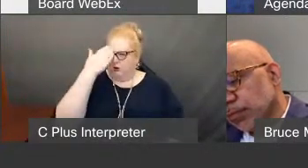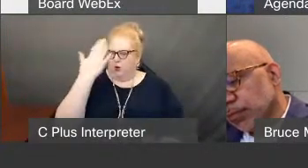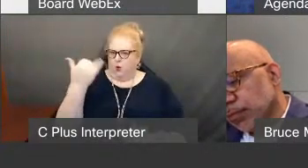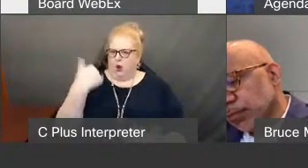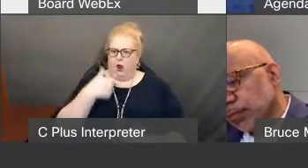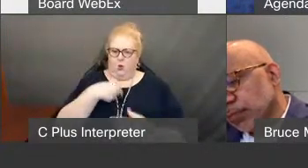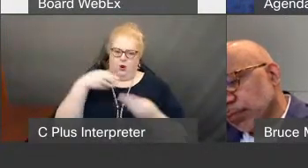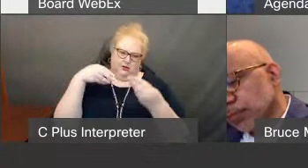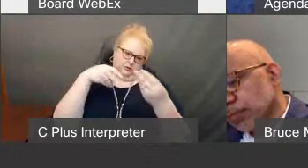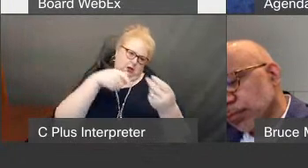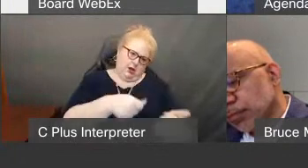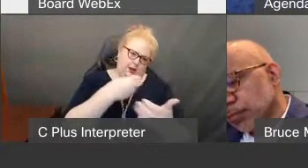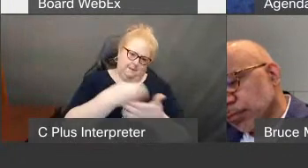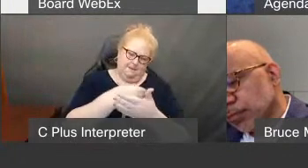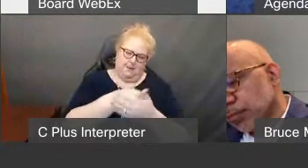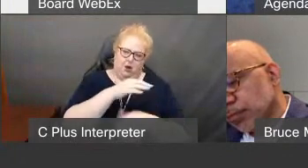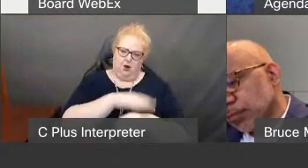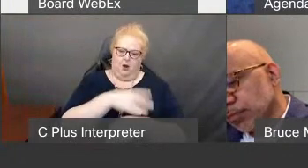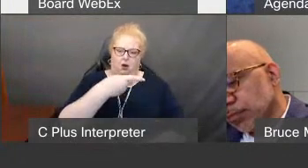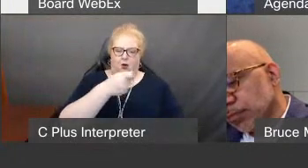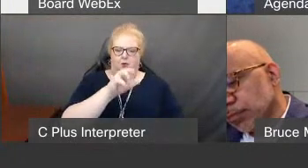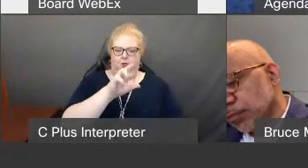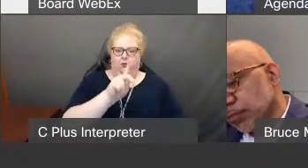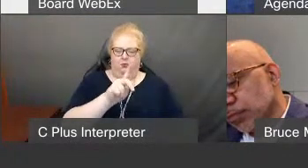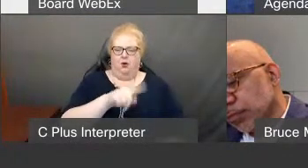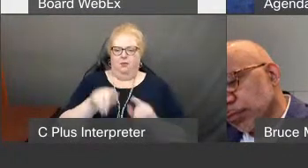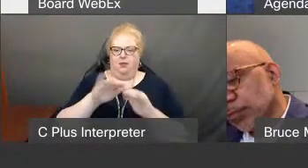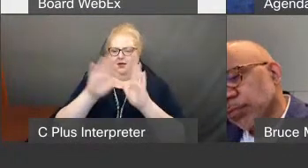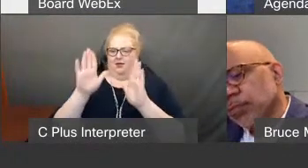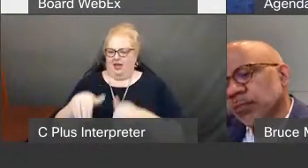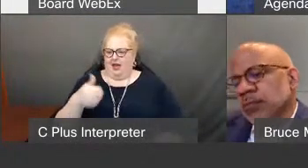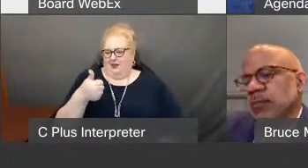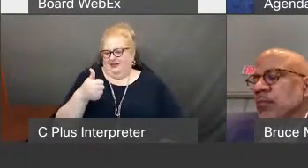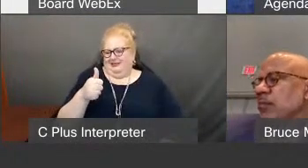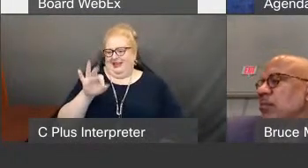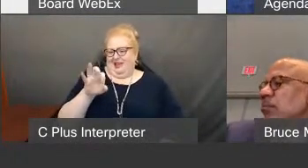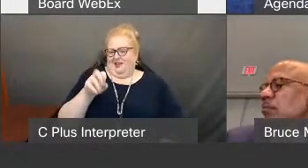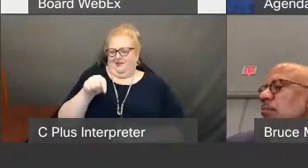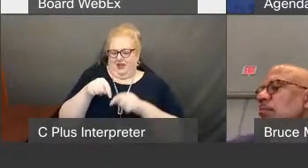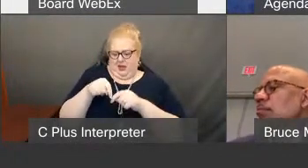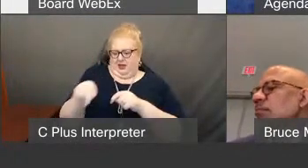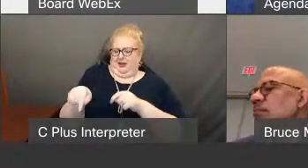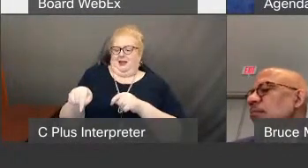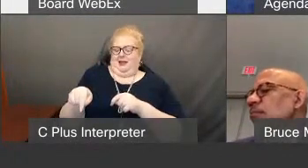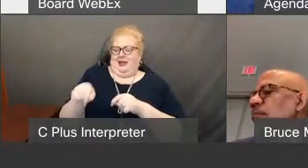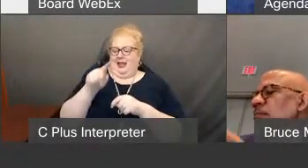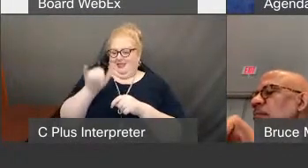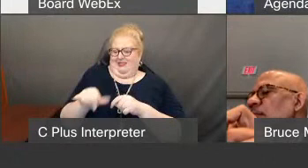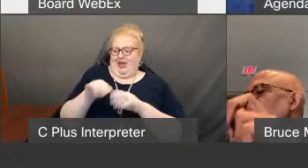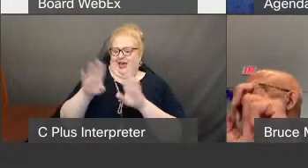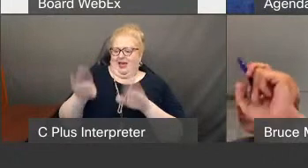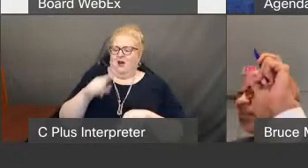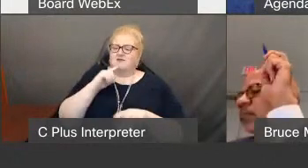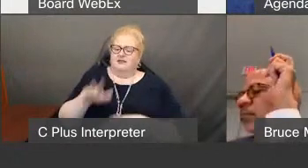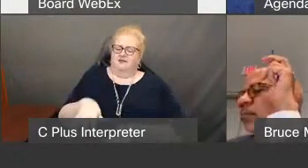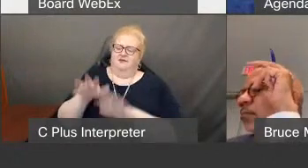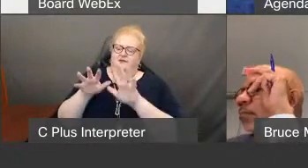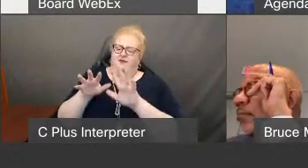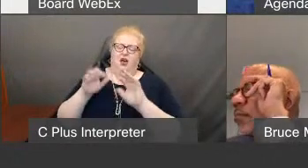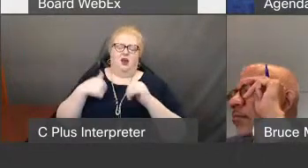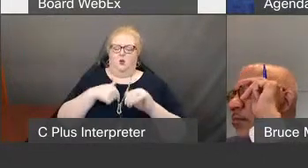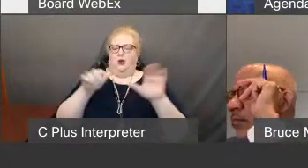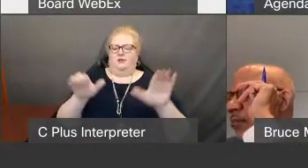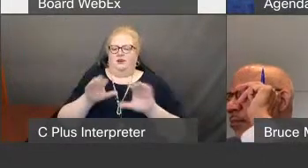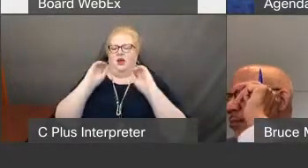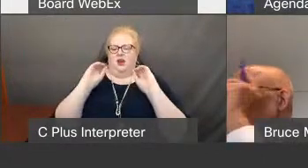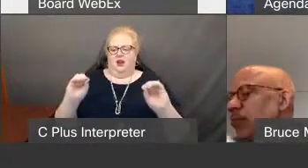on Hyman when the house is within 10 feet outside the gate is flooding, and we've not done anything about it in